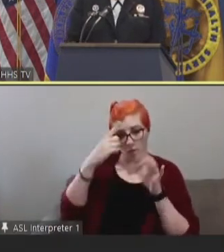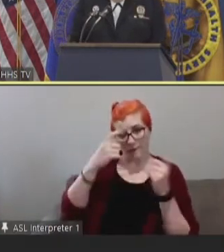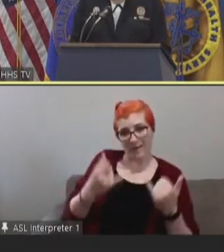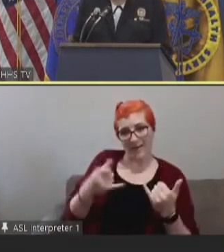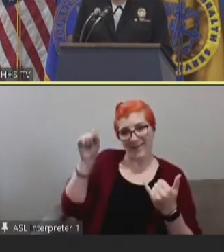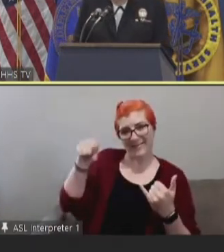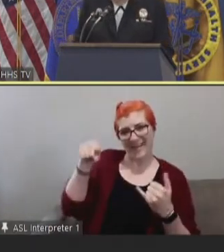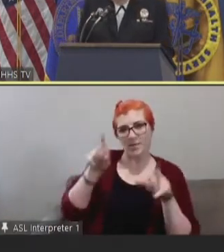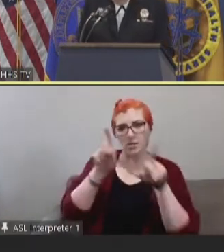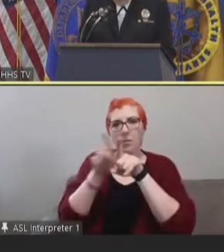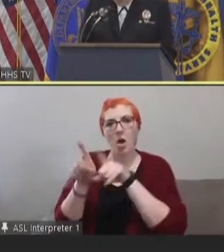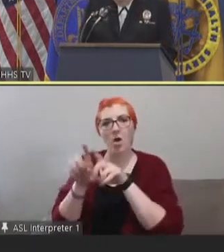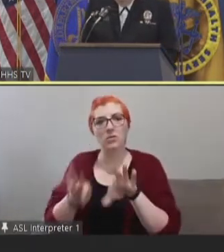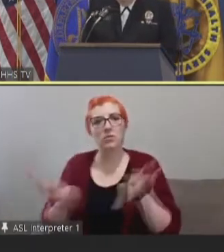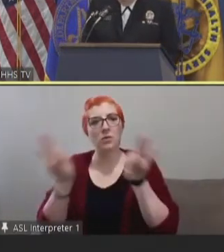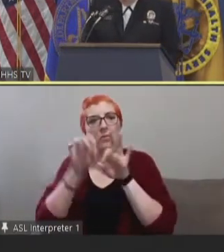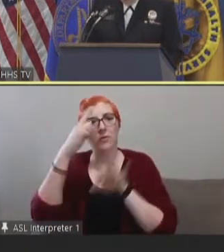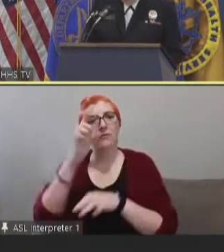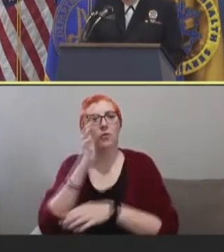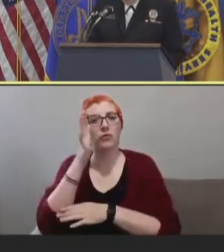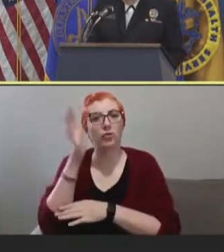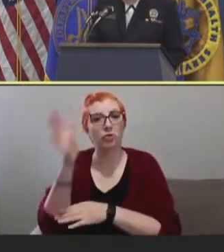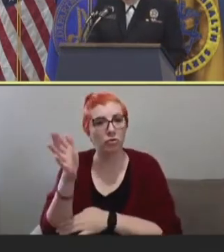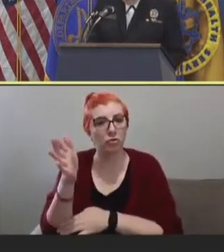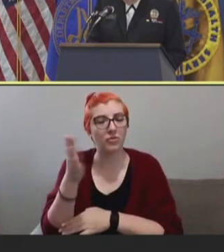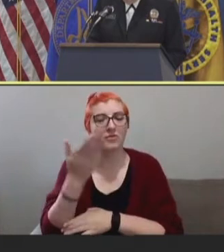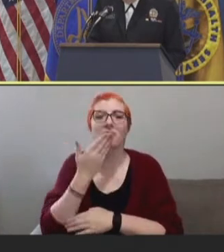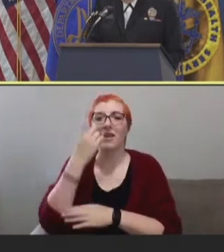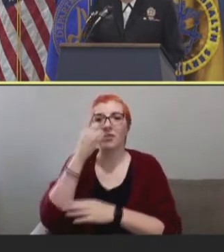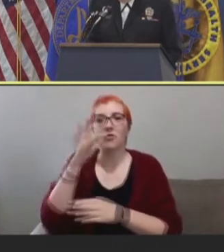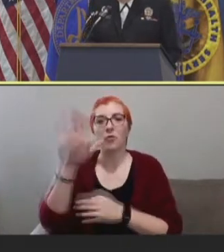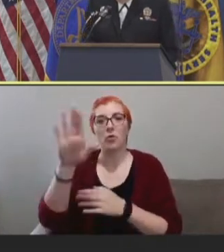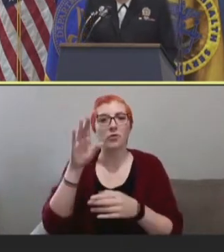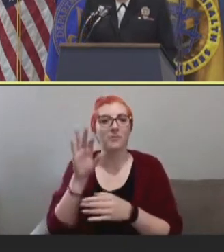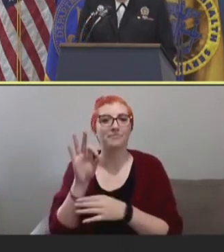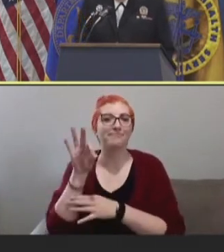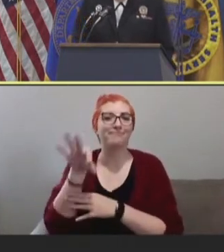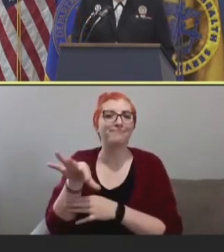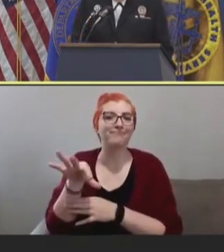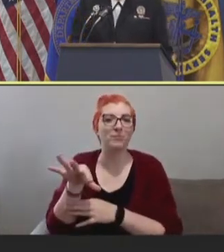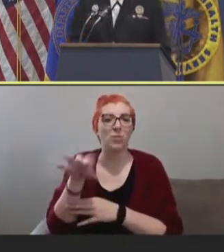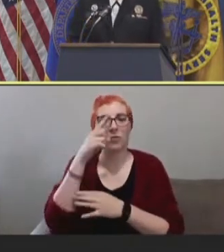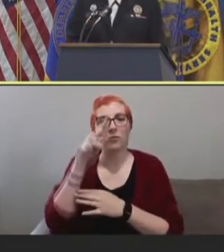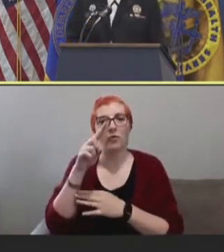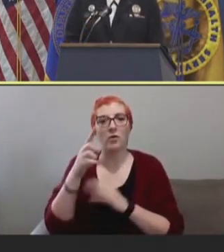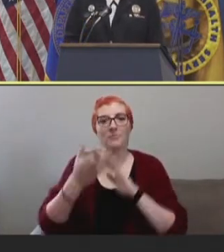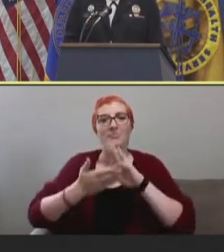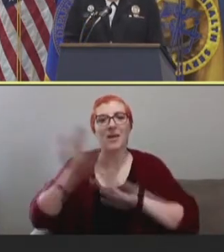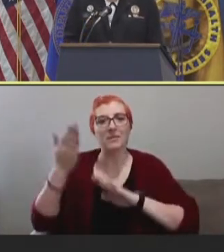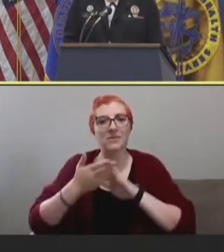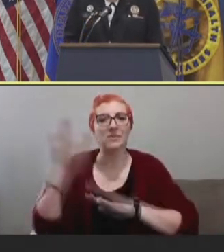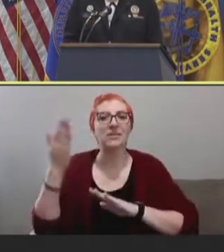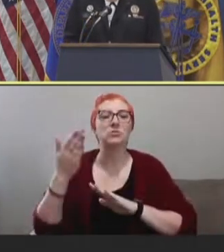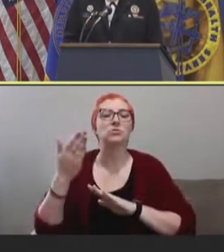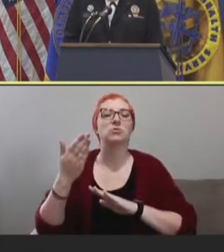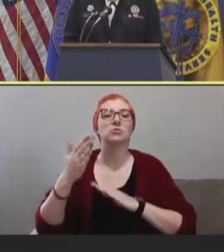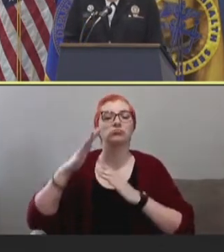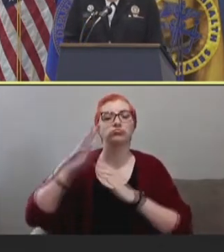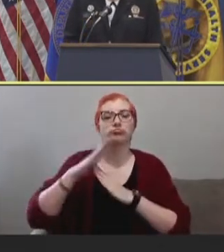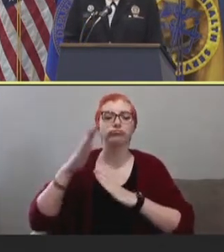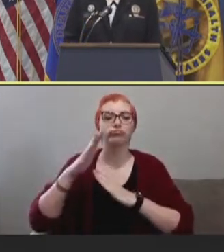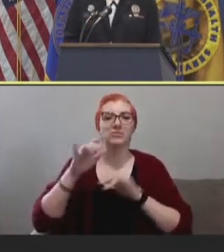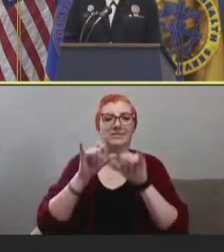to everything that we're doing. So thank you for your input in optimizing foundational, system-wide drivers to